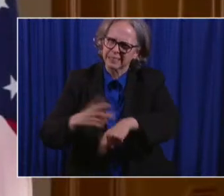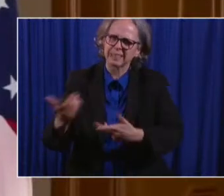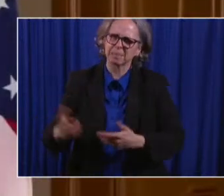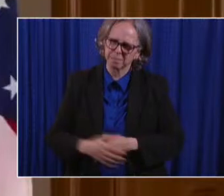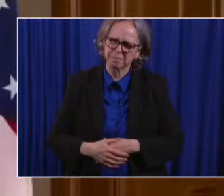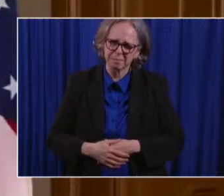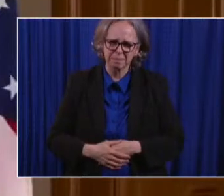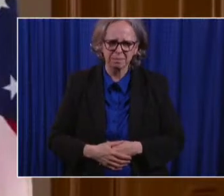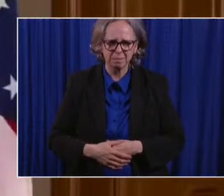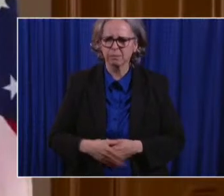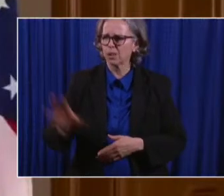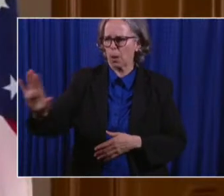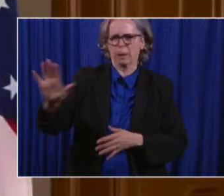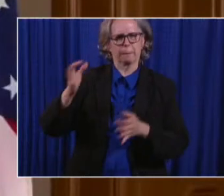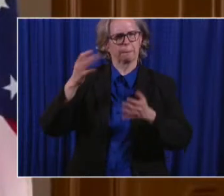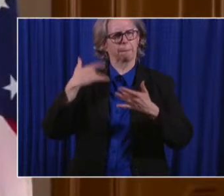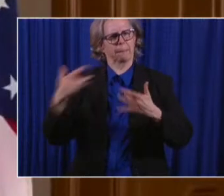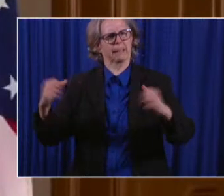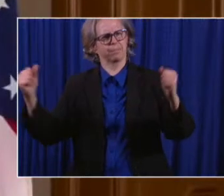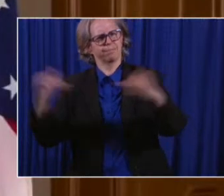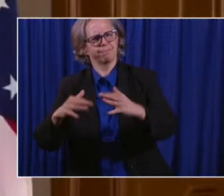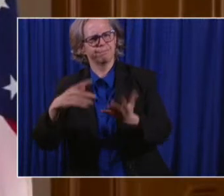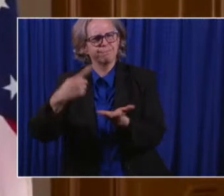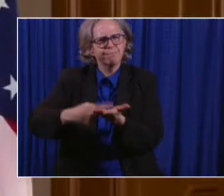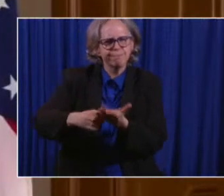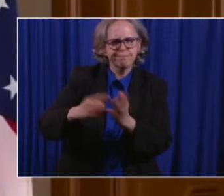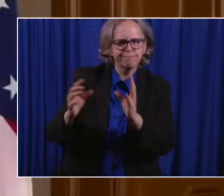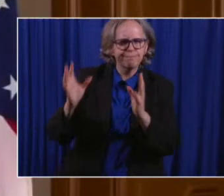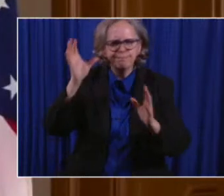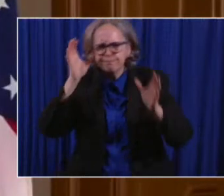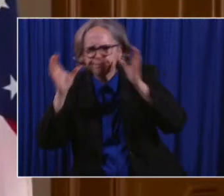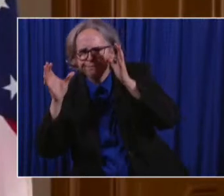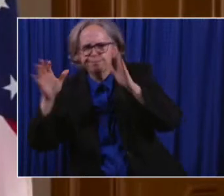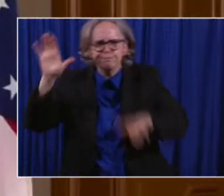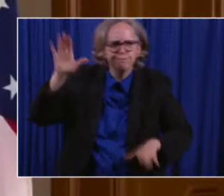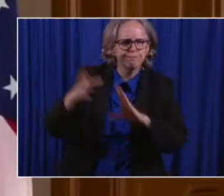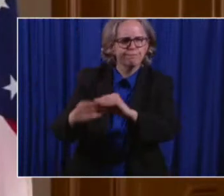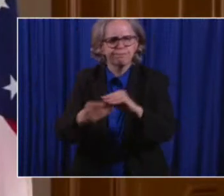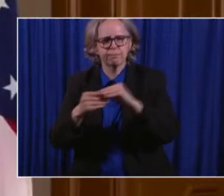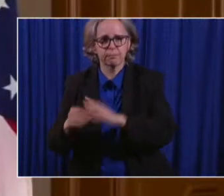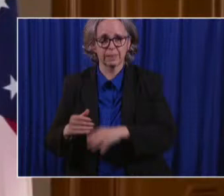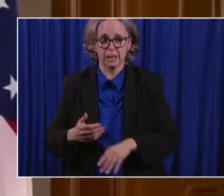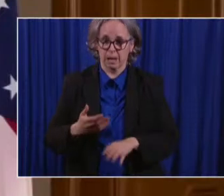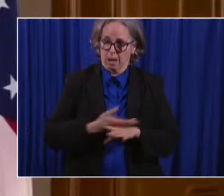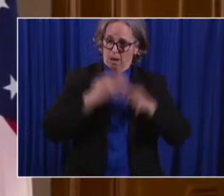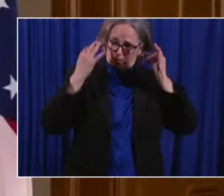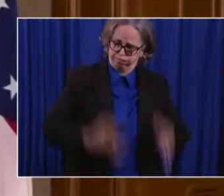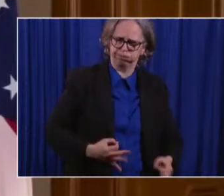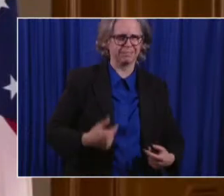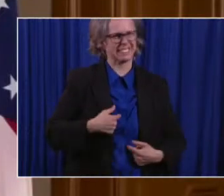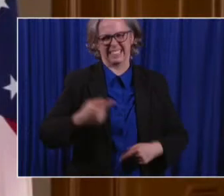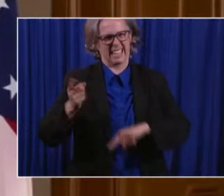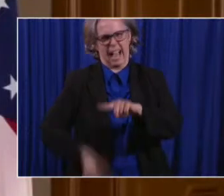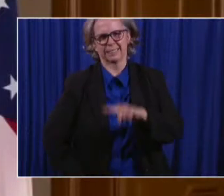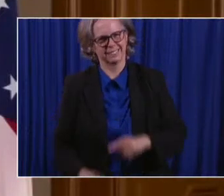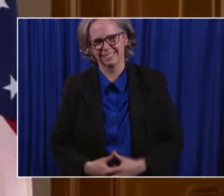certainly should take place. But I'm not going to prejudge these bills at this point.